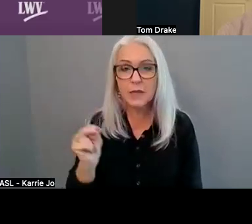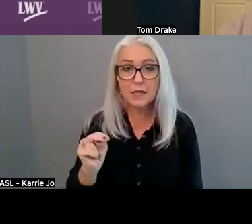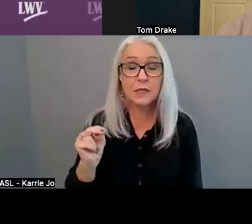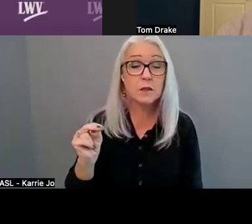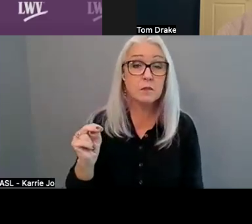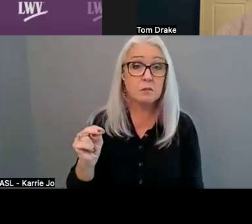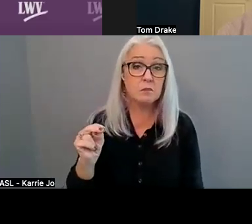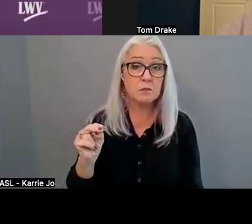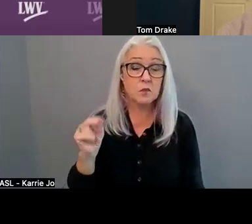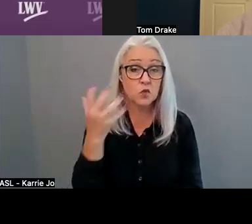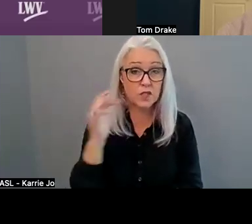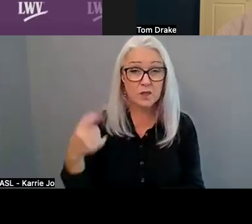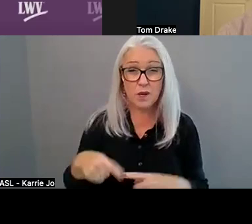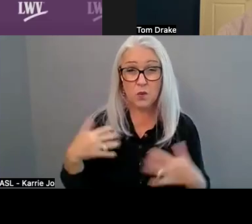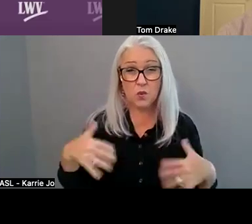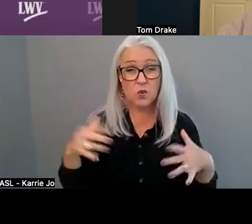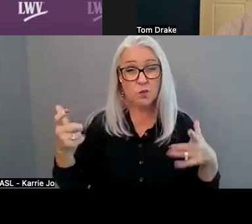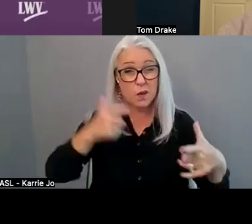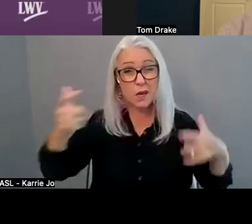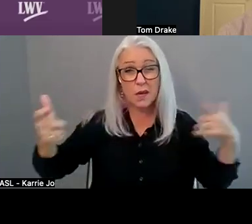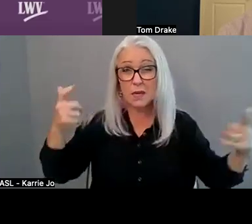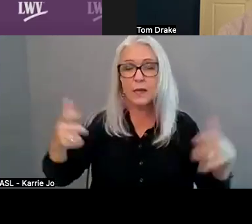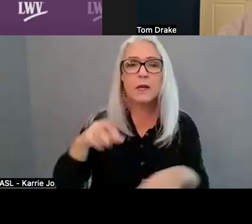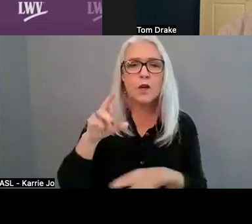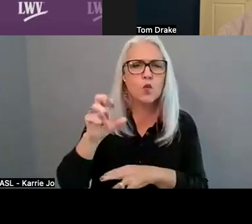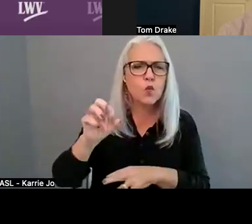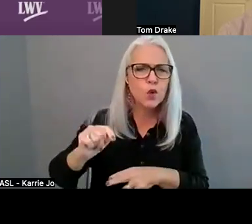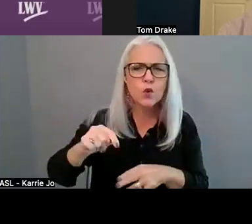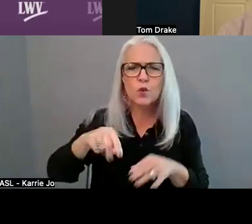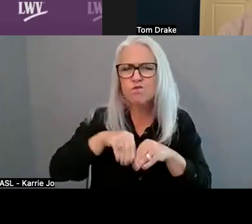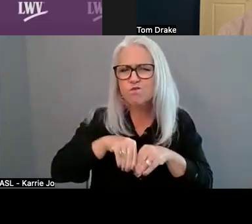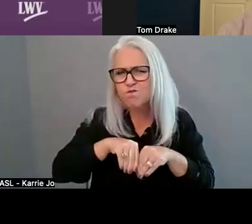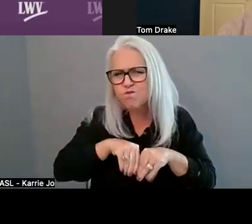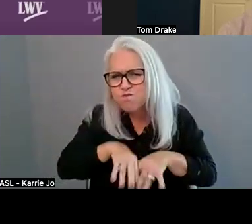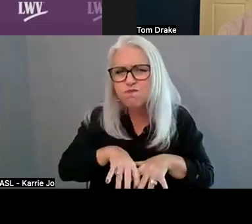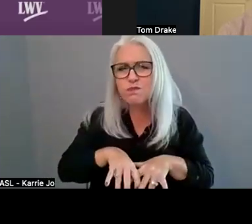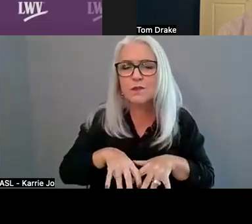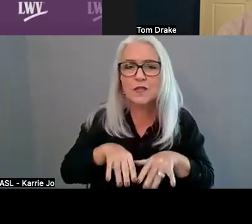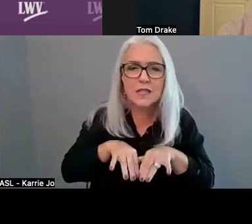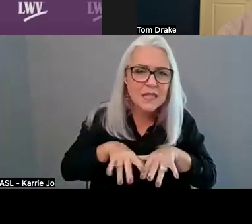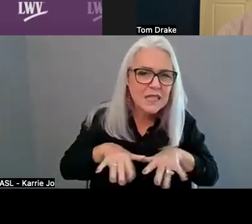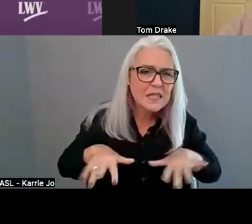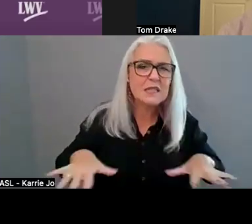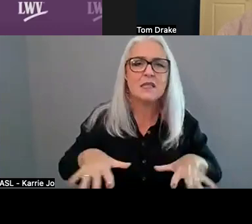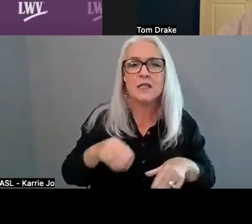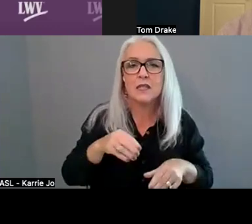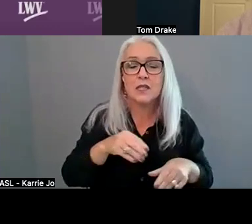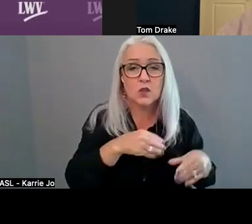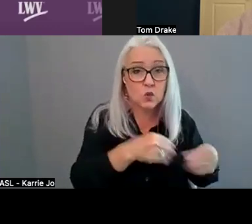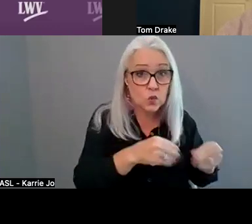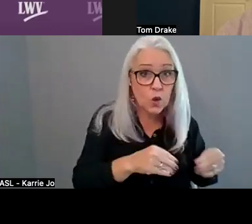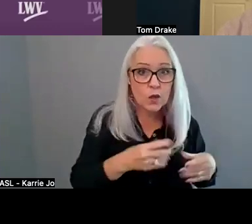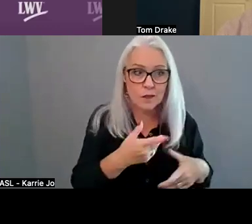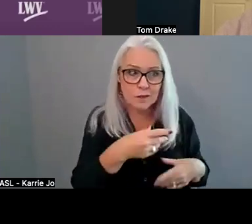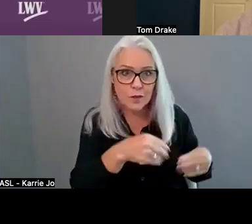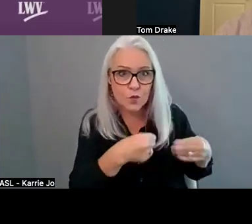trees. And so, but they were root bound and in very tight pits, and the roots were growing into the stores. So the store owners did